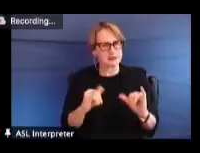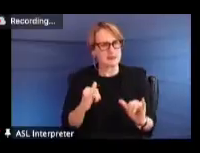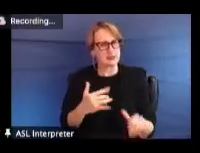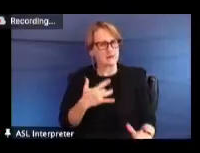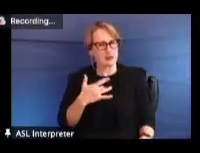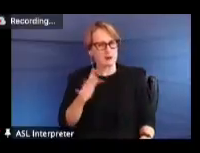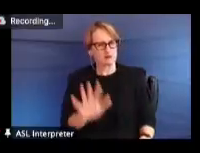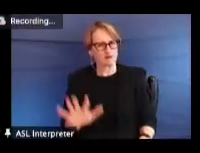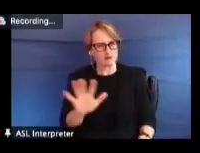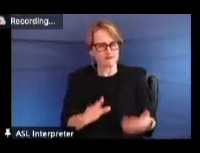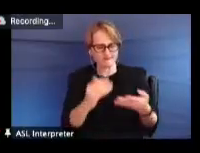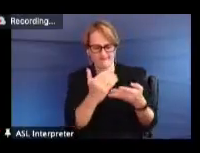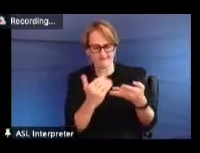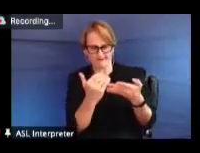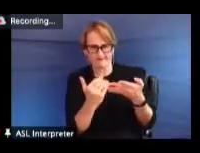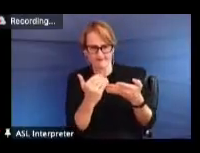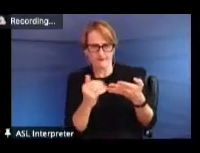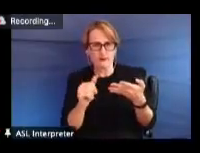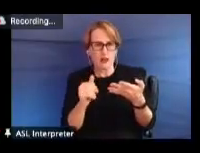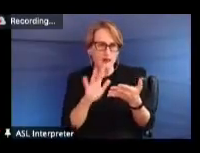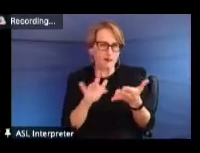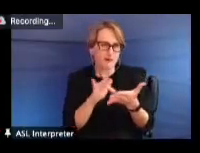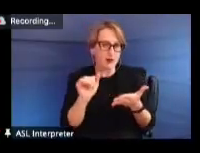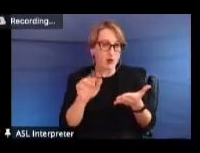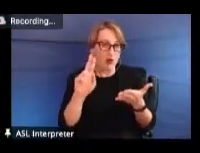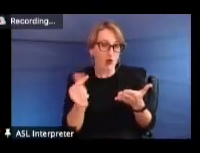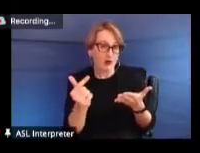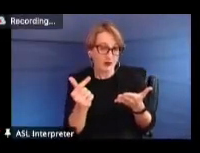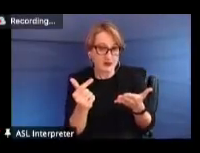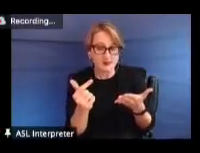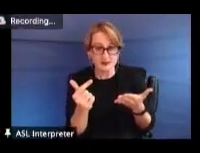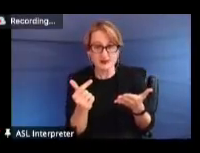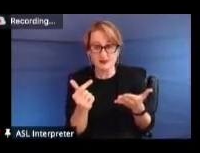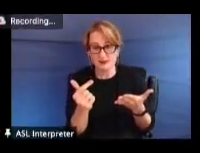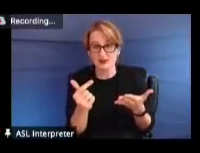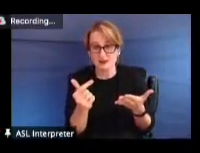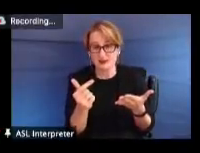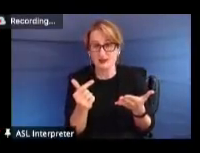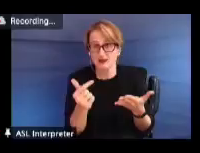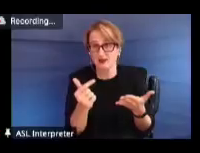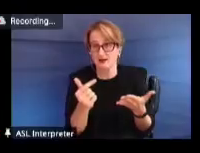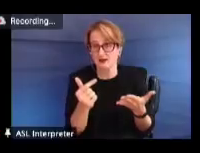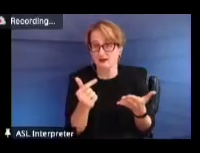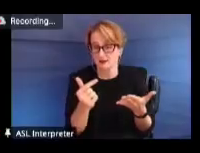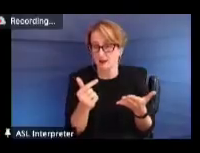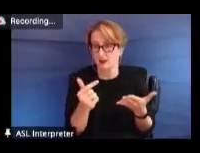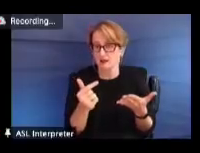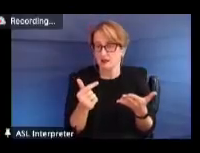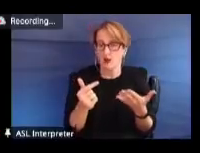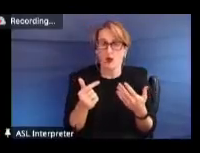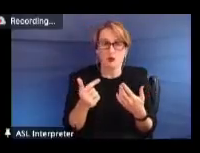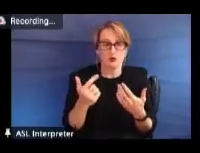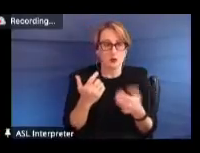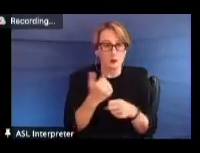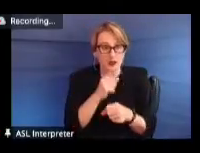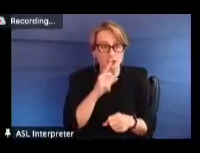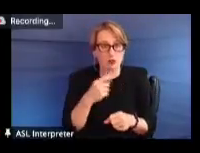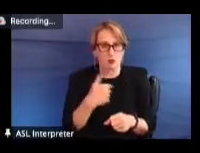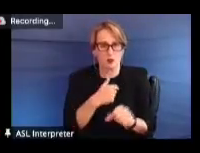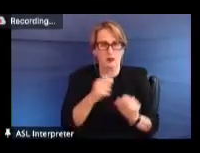mid-August, and I'm just saying that to make sure that we're able to do all of these things, because I do hear